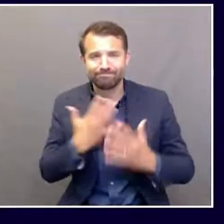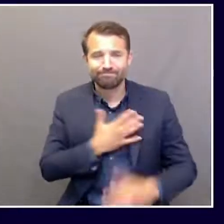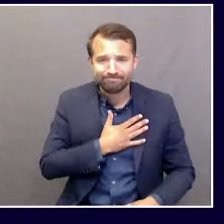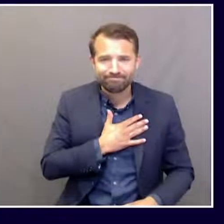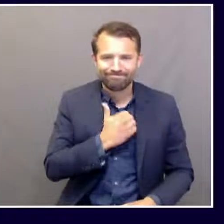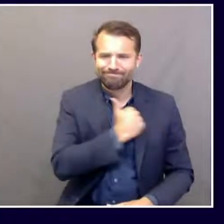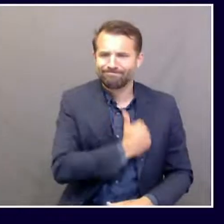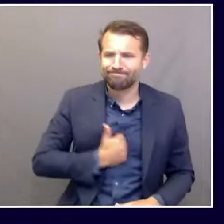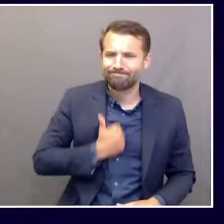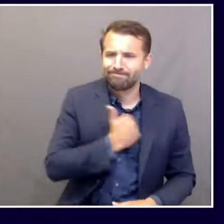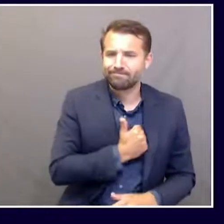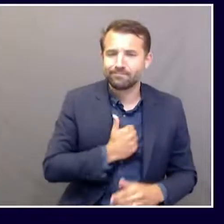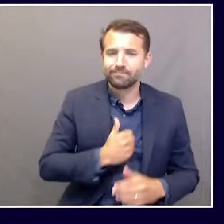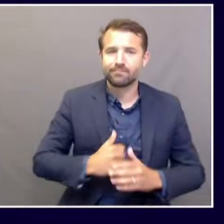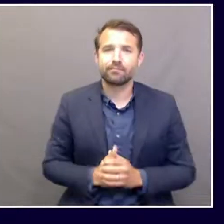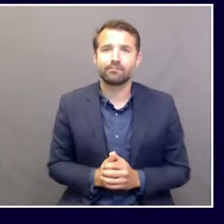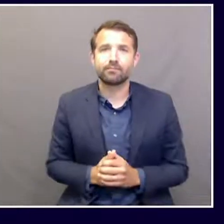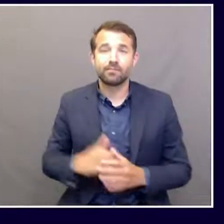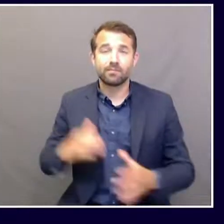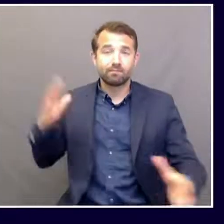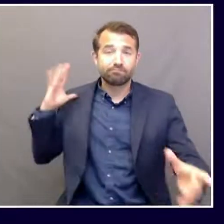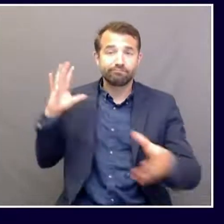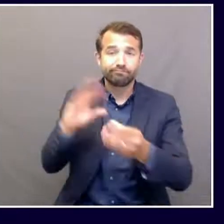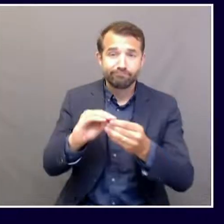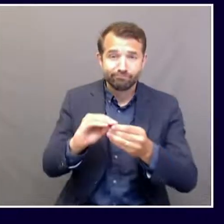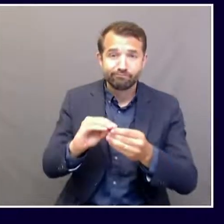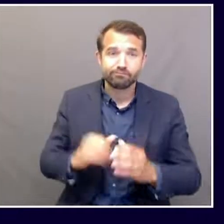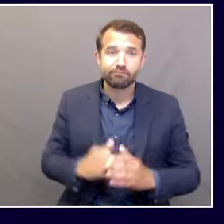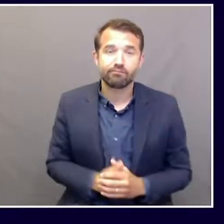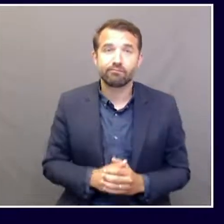Overall, across the state, there are a total of